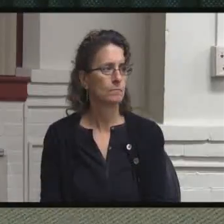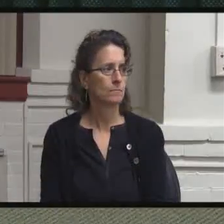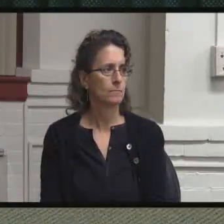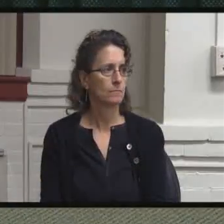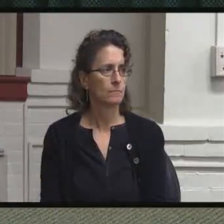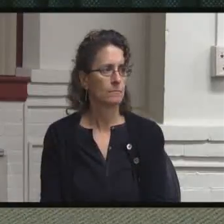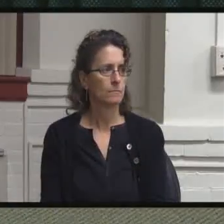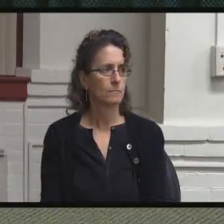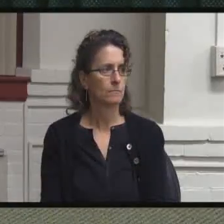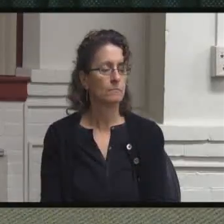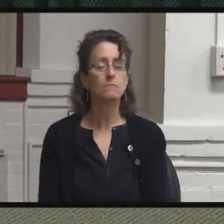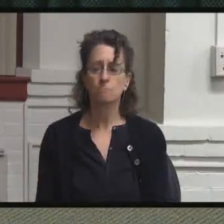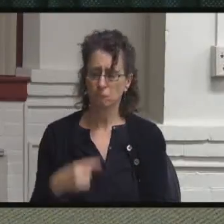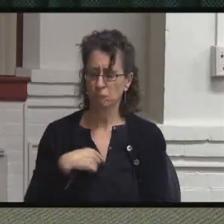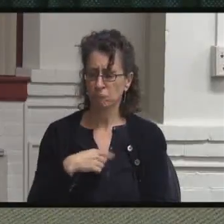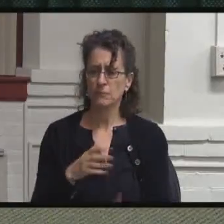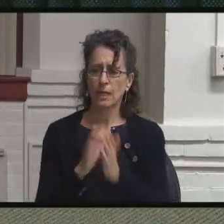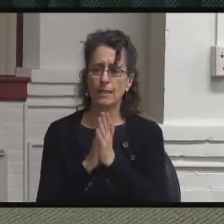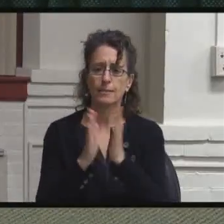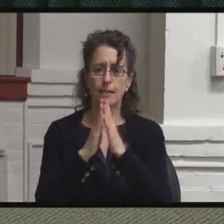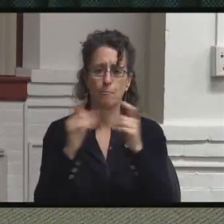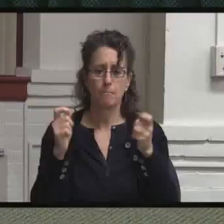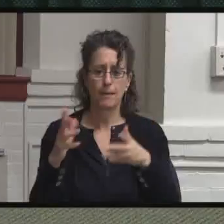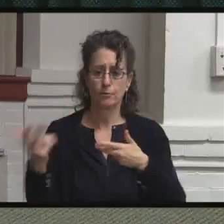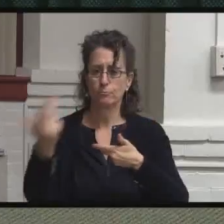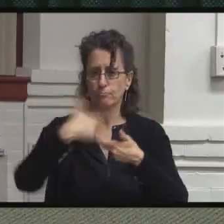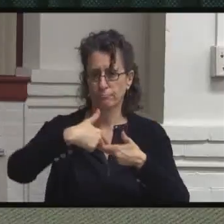the town manager into the session.